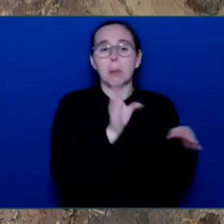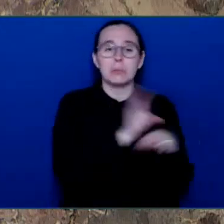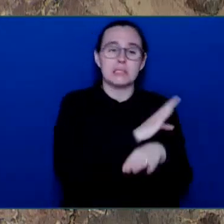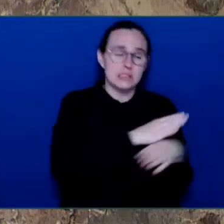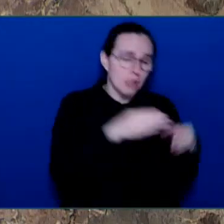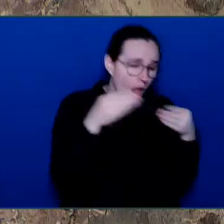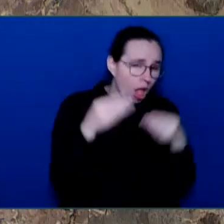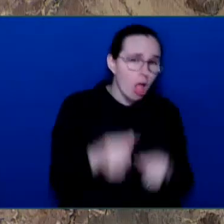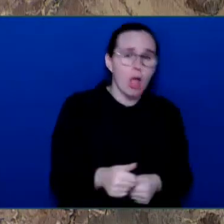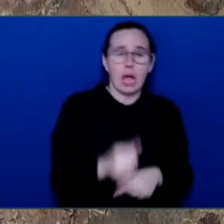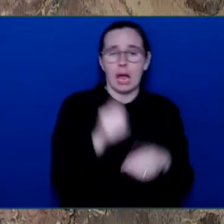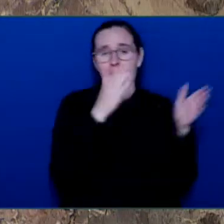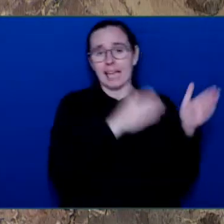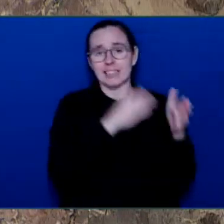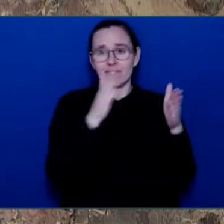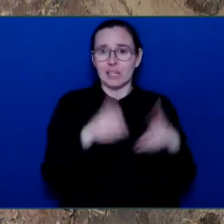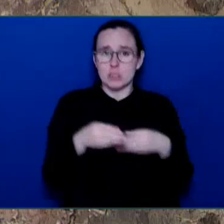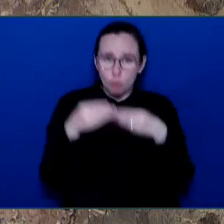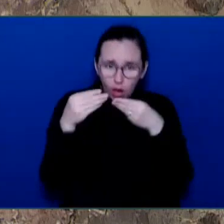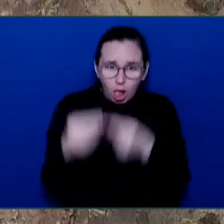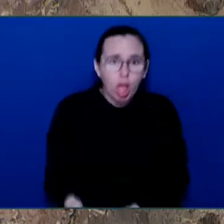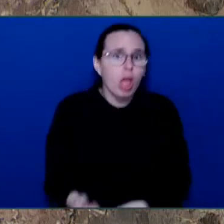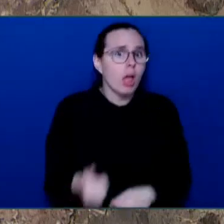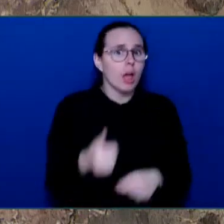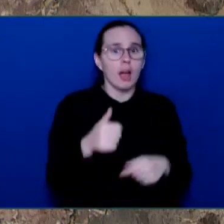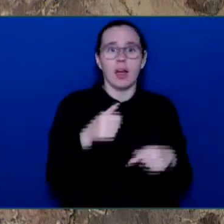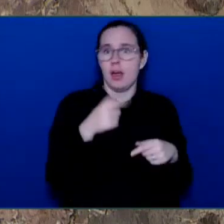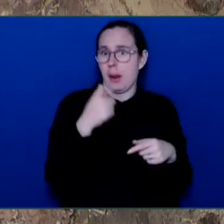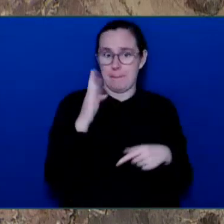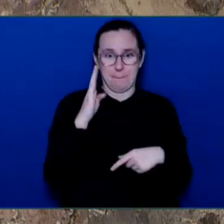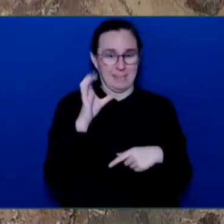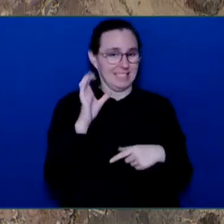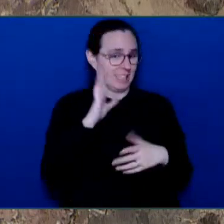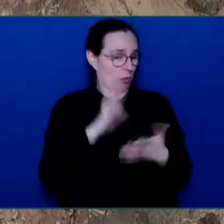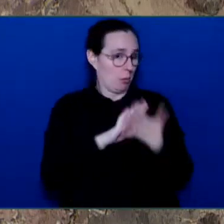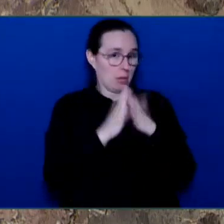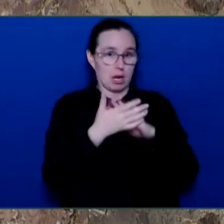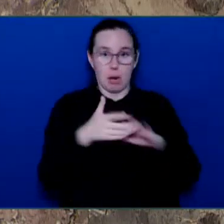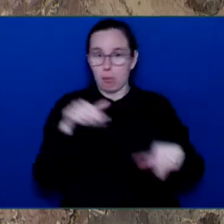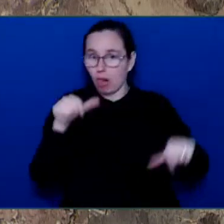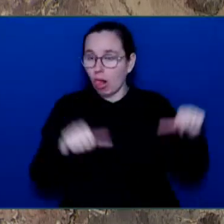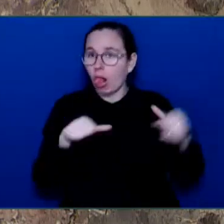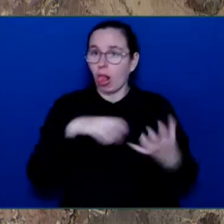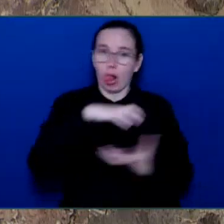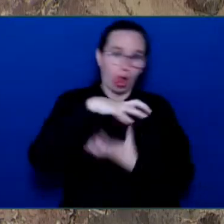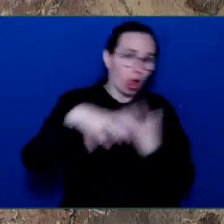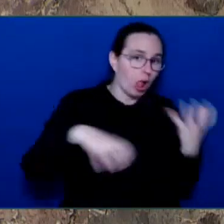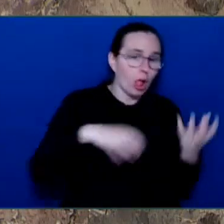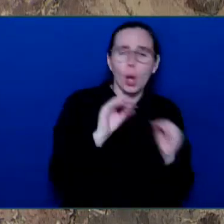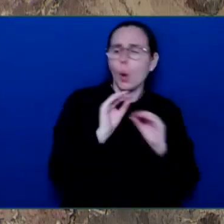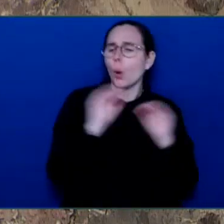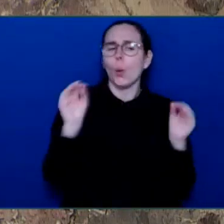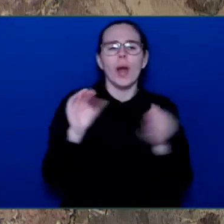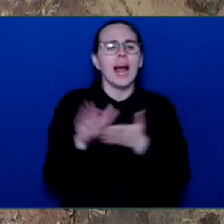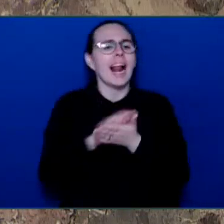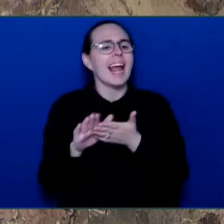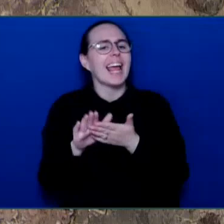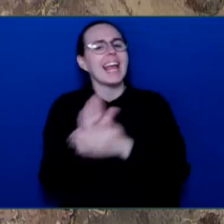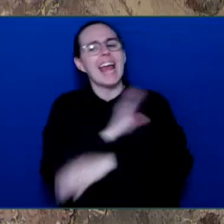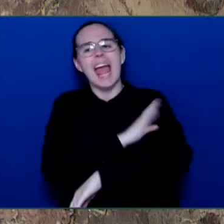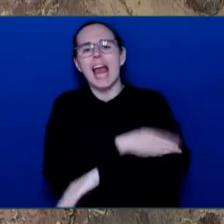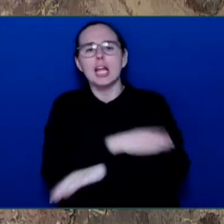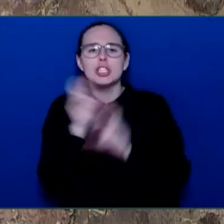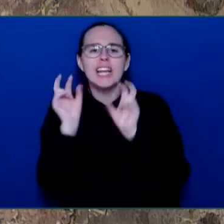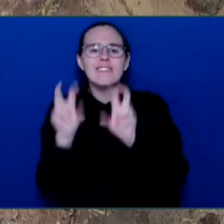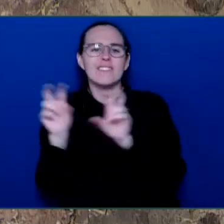Columbia behind in the kind of clean energy investments that we saw just last week with an investment in